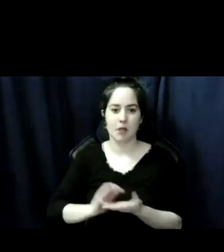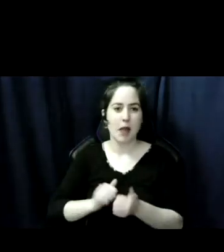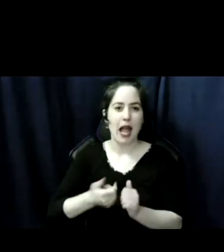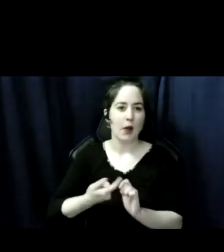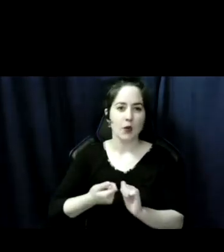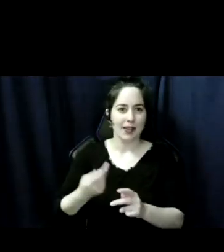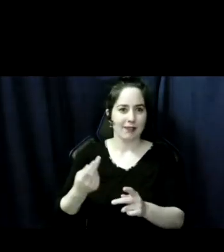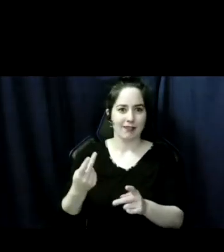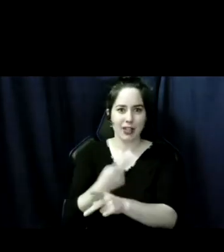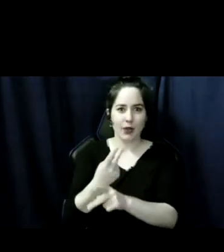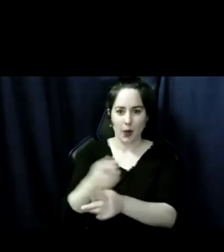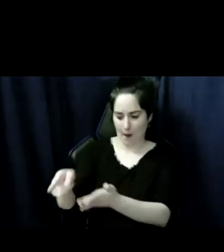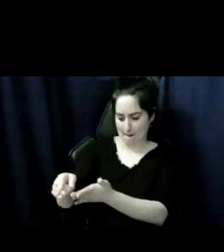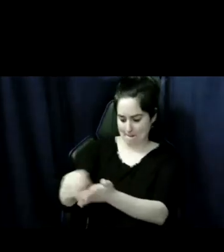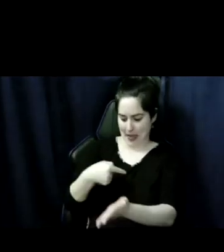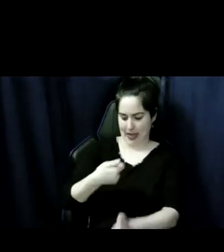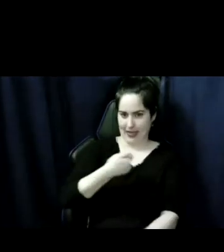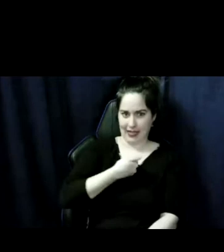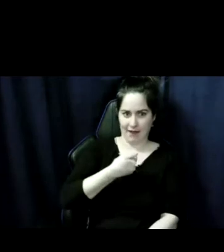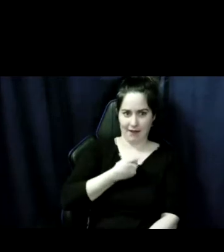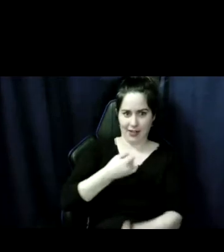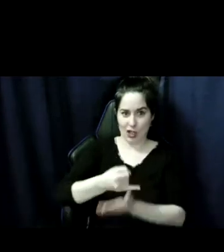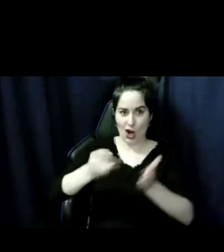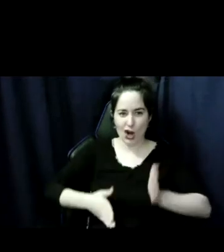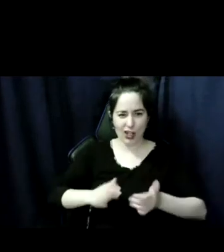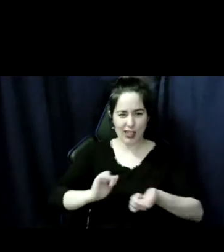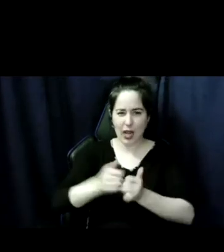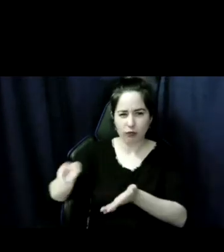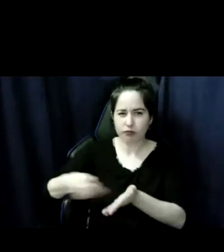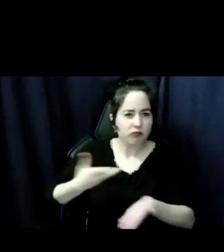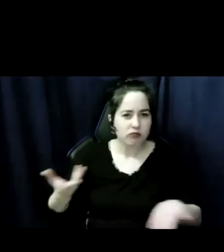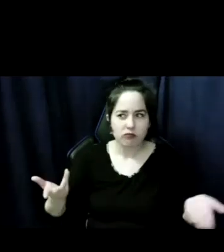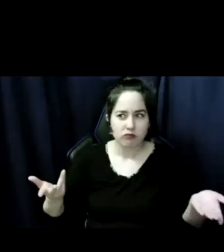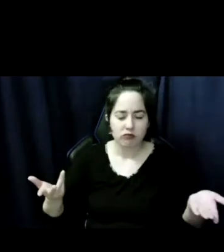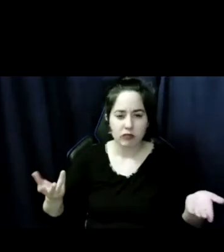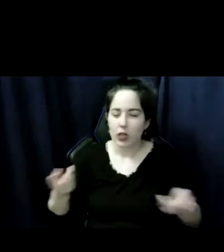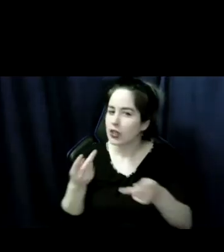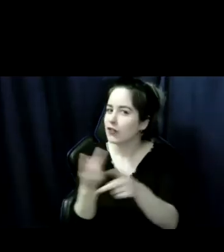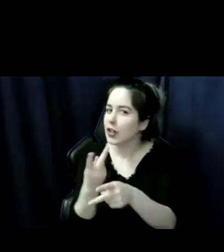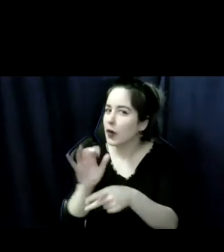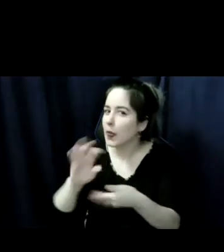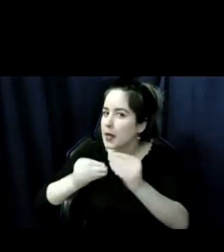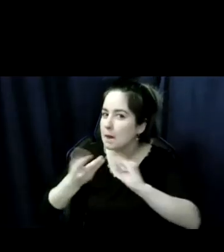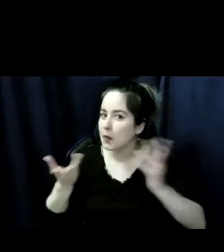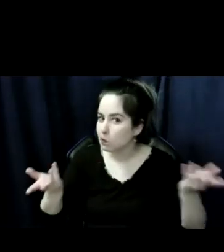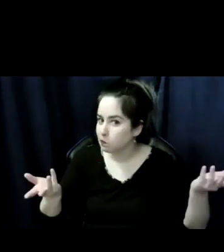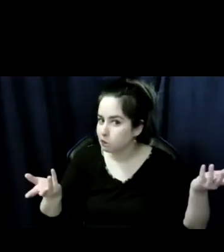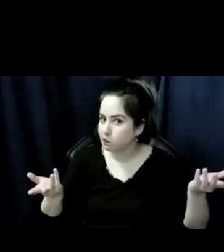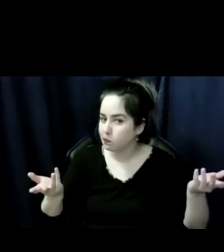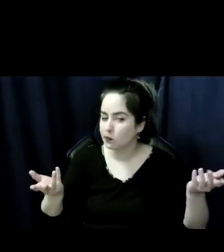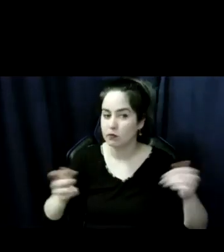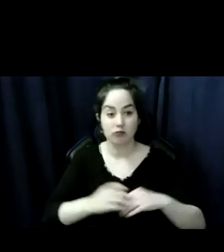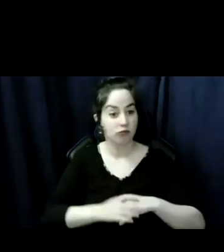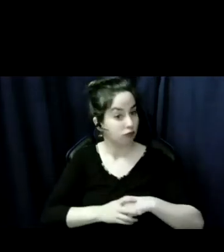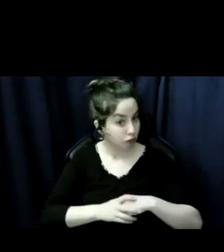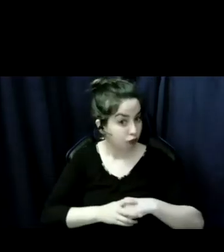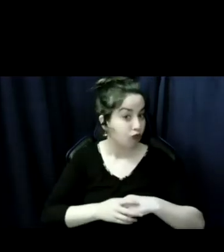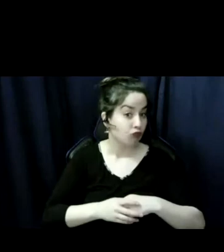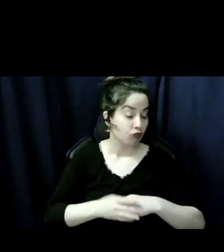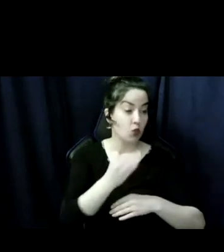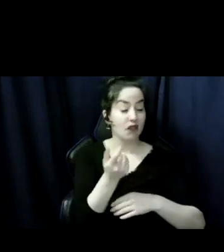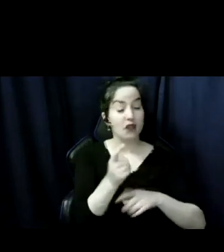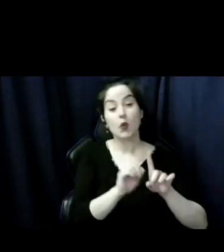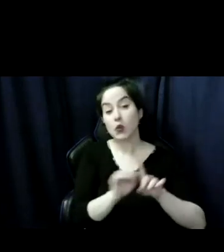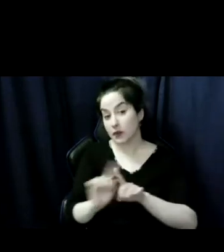do it? Yeah, I mean, there's a few different ways you can think about that. I think depending on